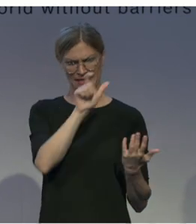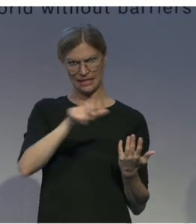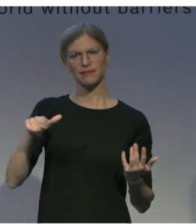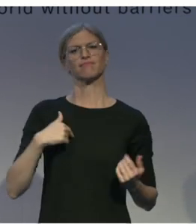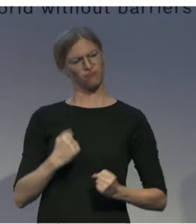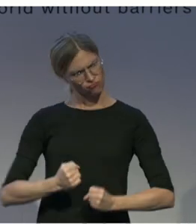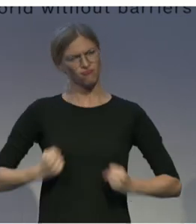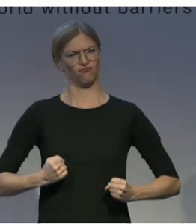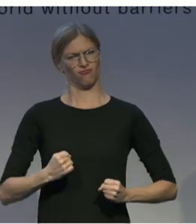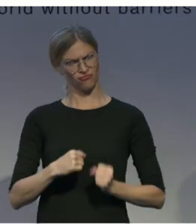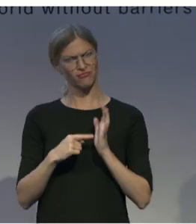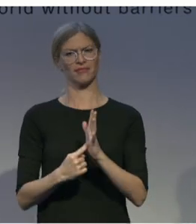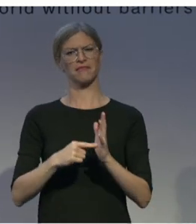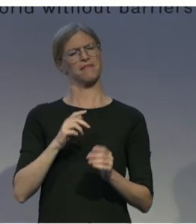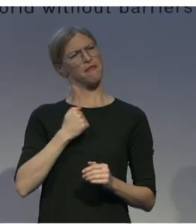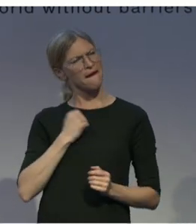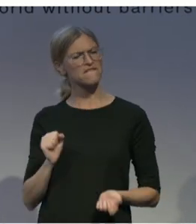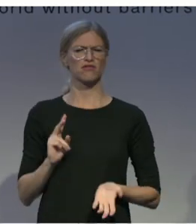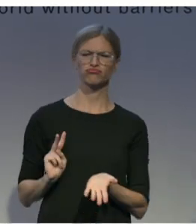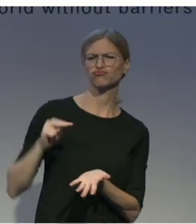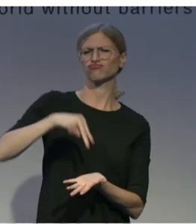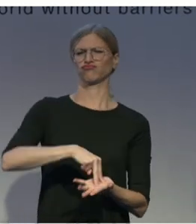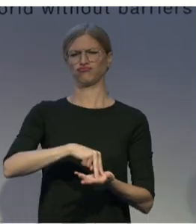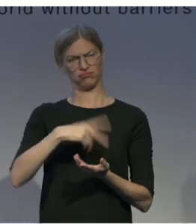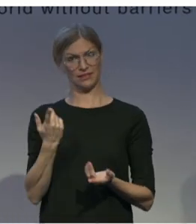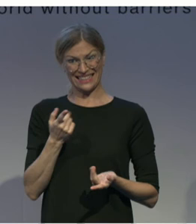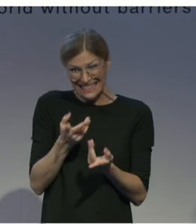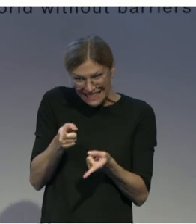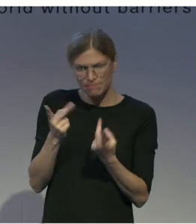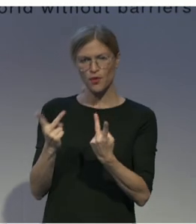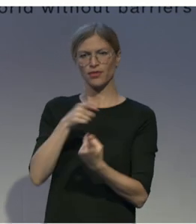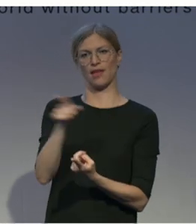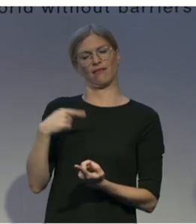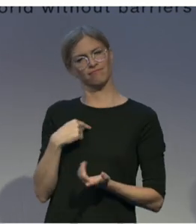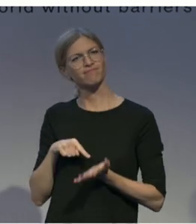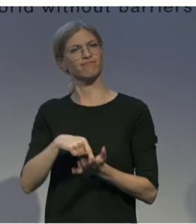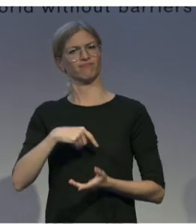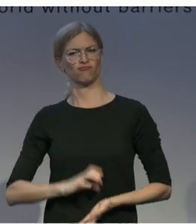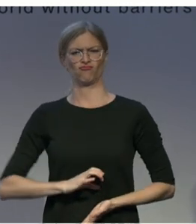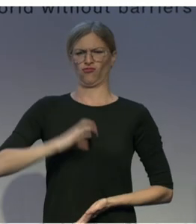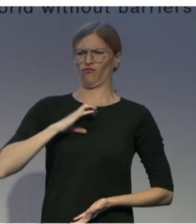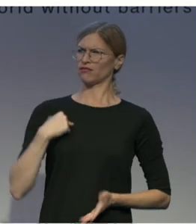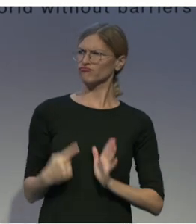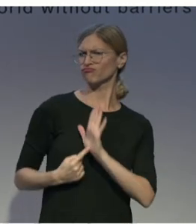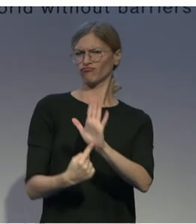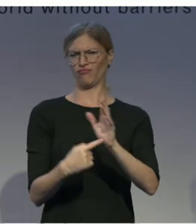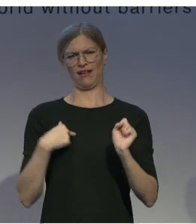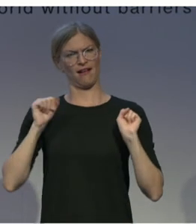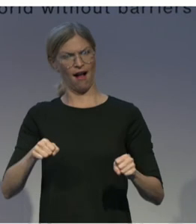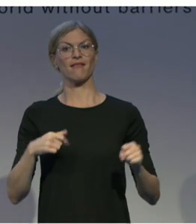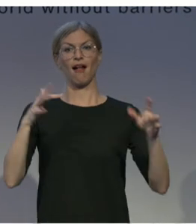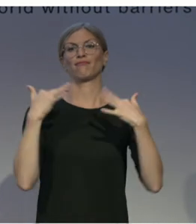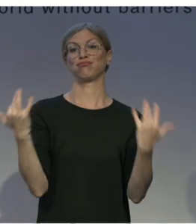the front of the room and talk about what's important to them and talk about their story. So it really is a transitional kind of event from that